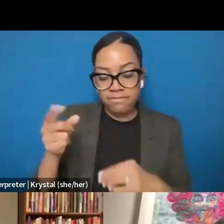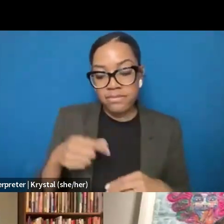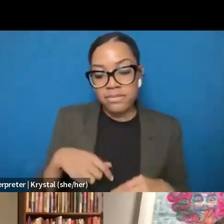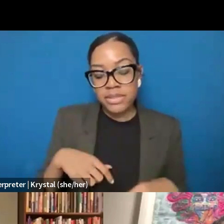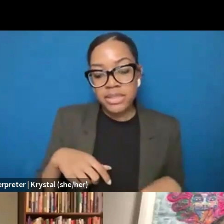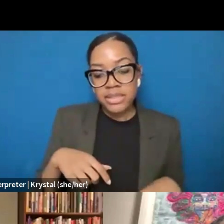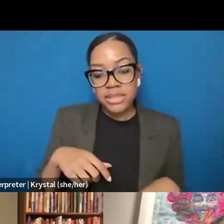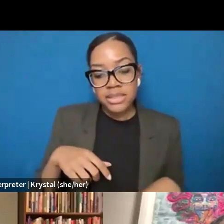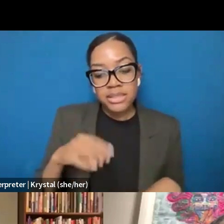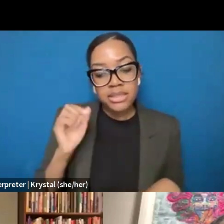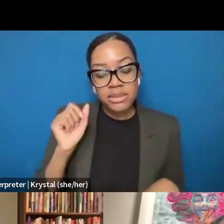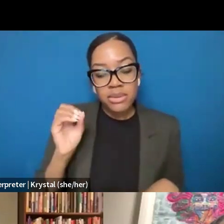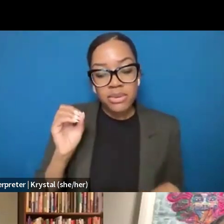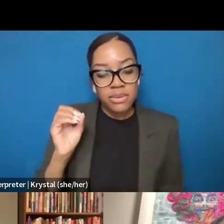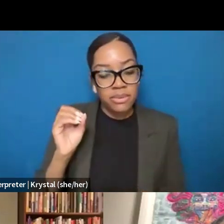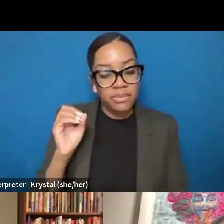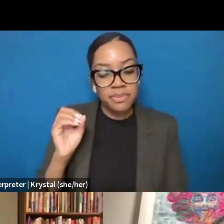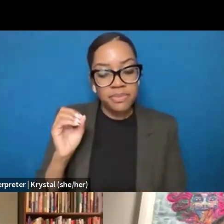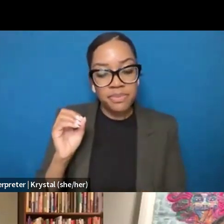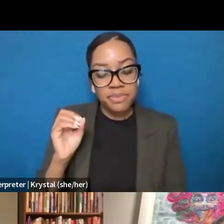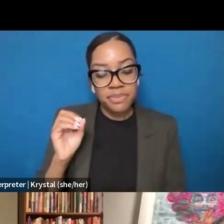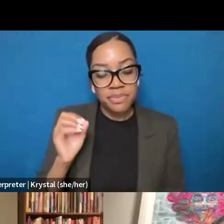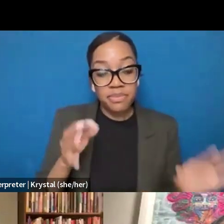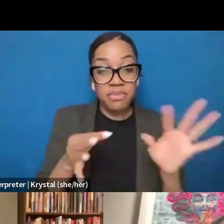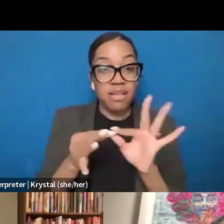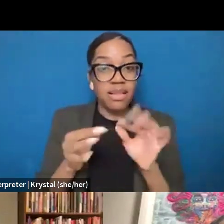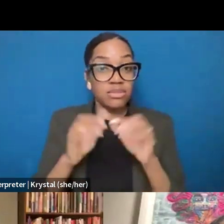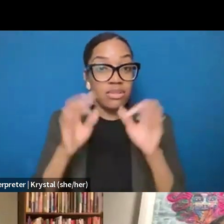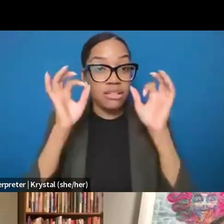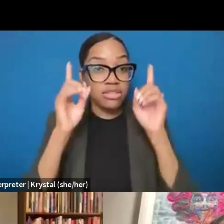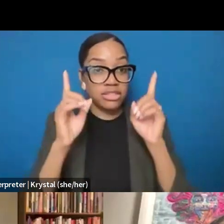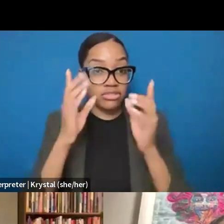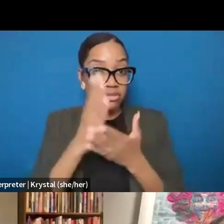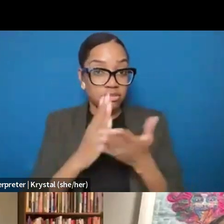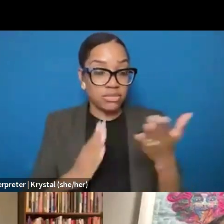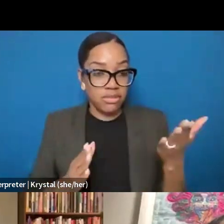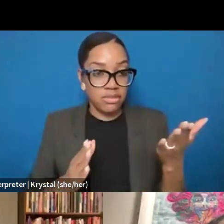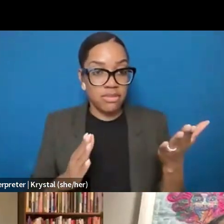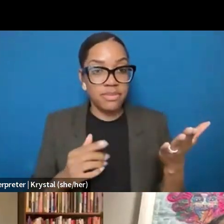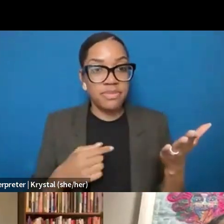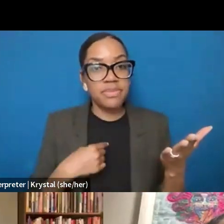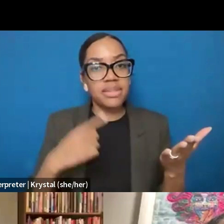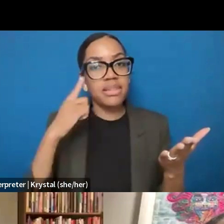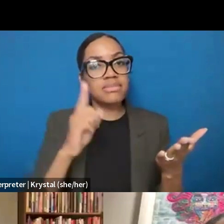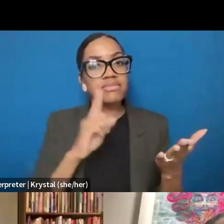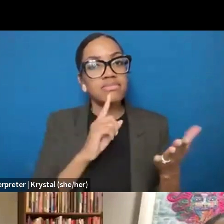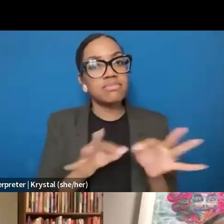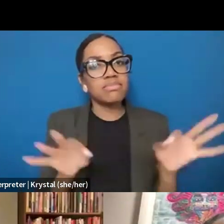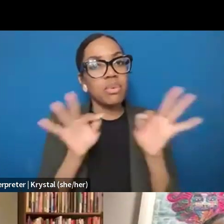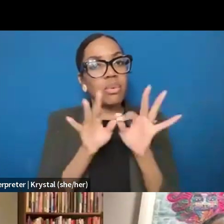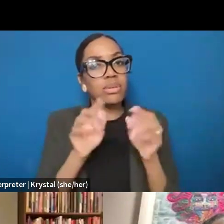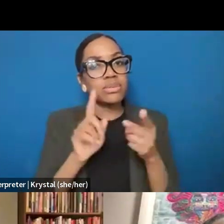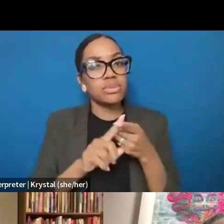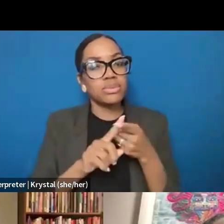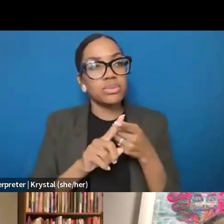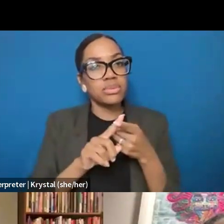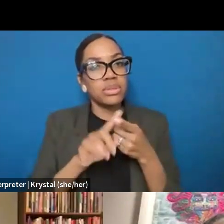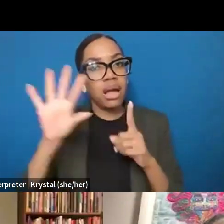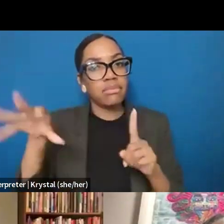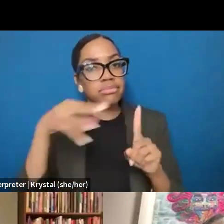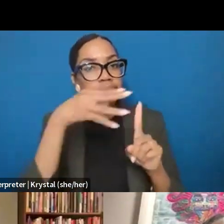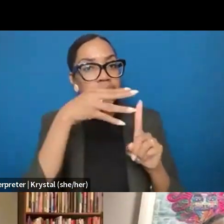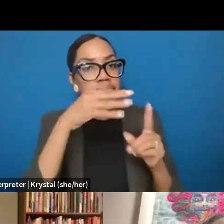So when it comes to the education context as well, I think it's really important to lift up the story